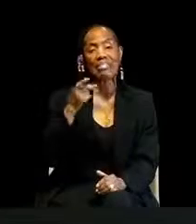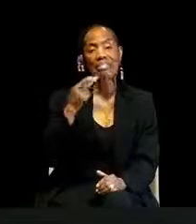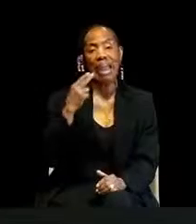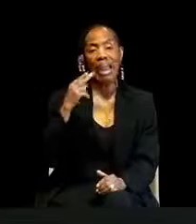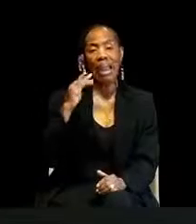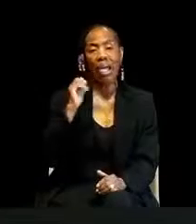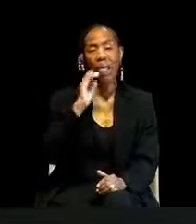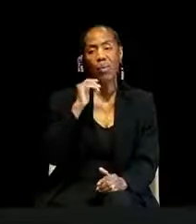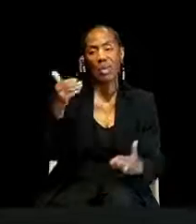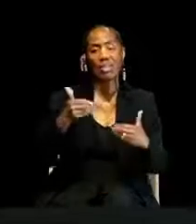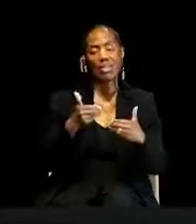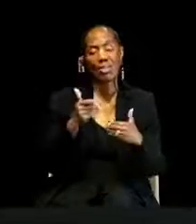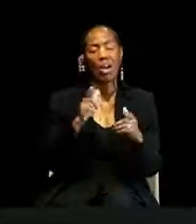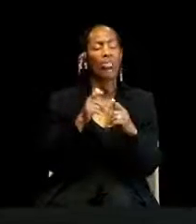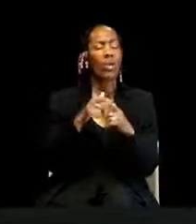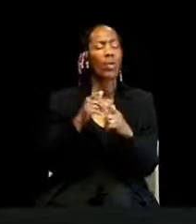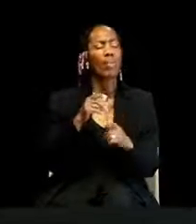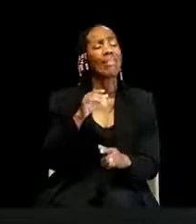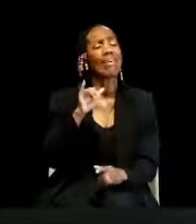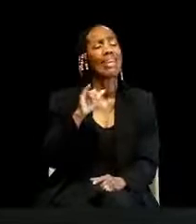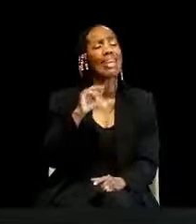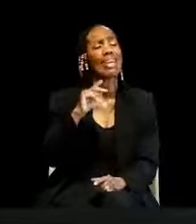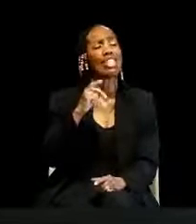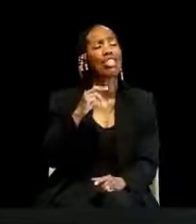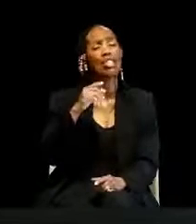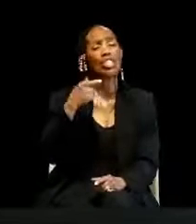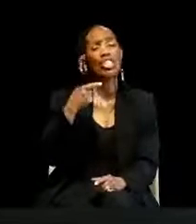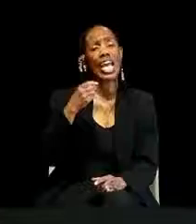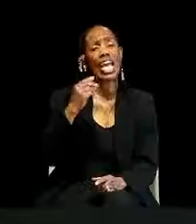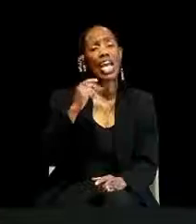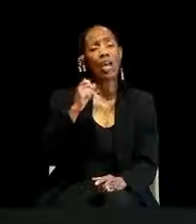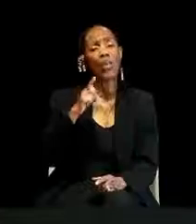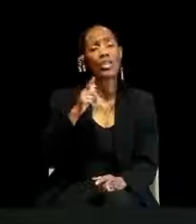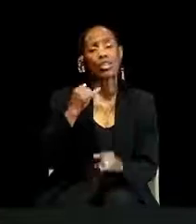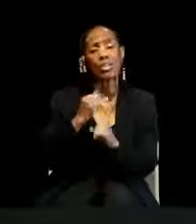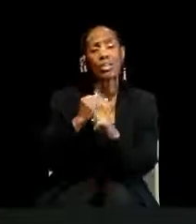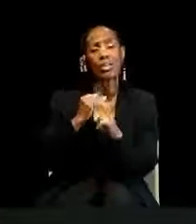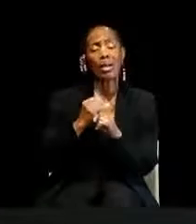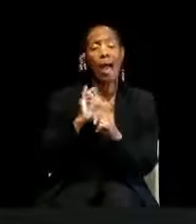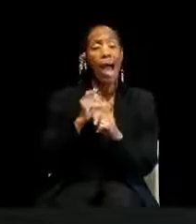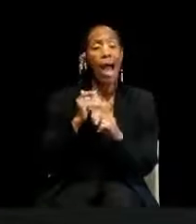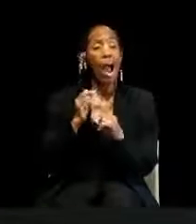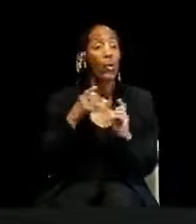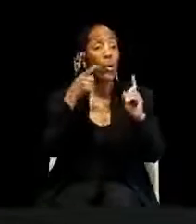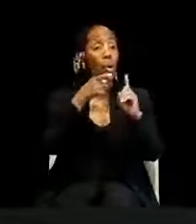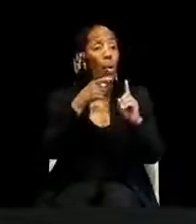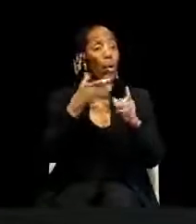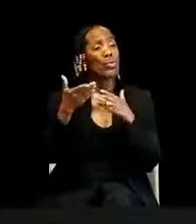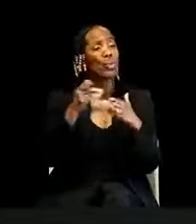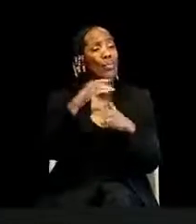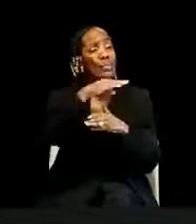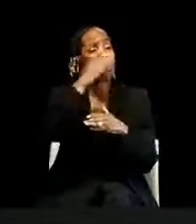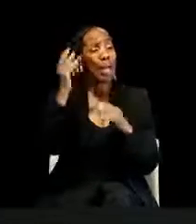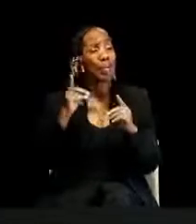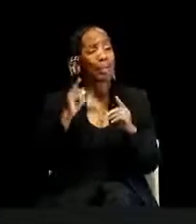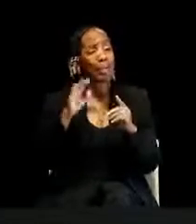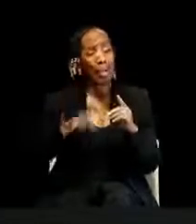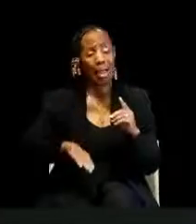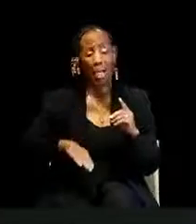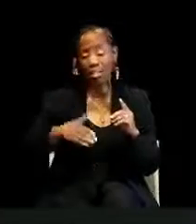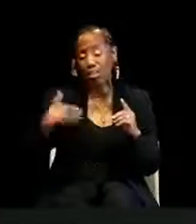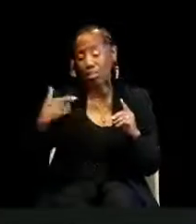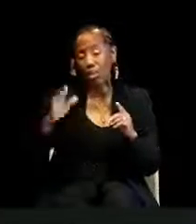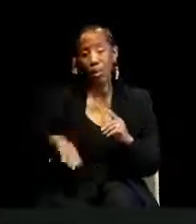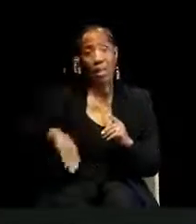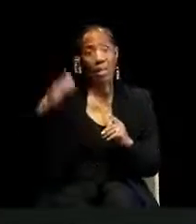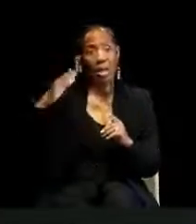Scholars Intergenerational Institute. We operate with the intention of servicing Black people, adults, and youth ages 13 and up. And we just